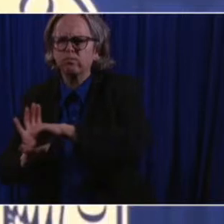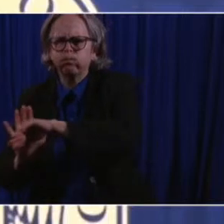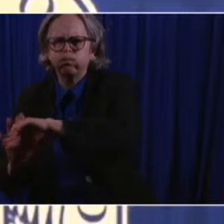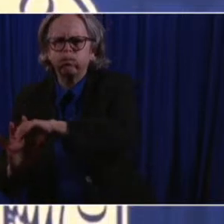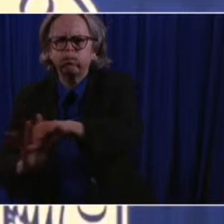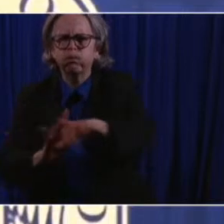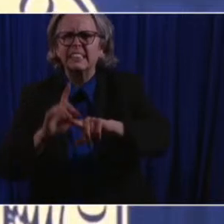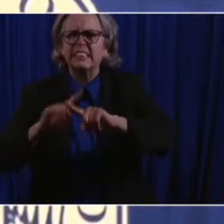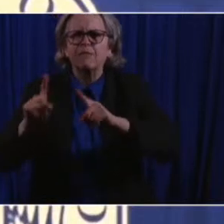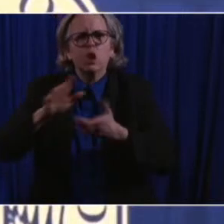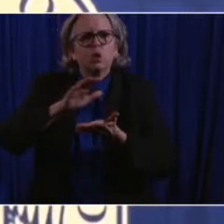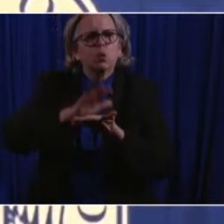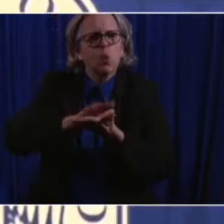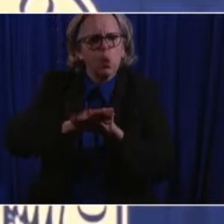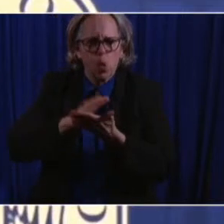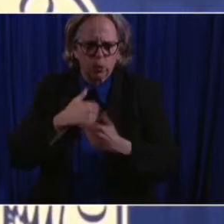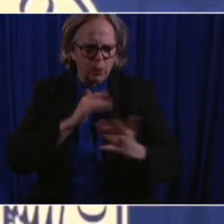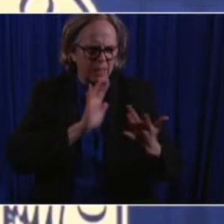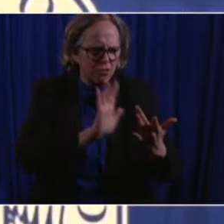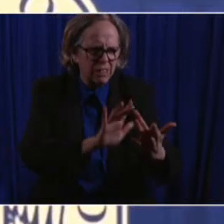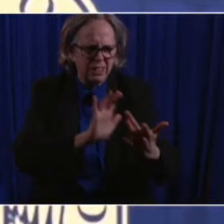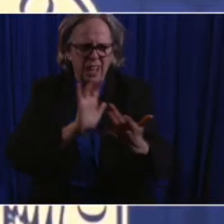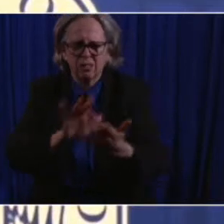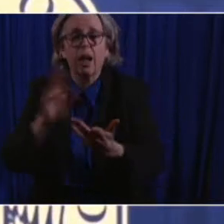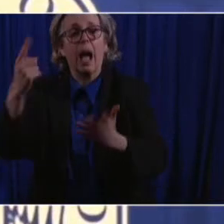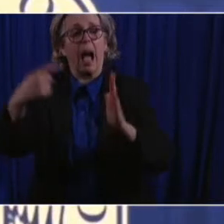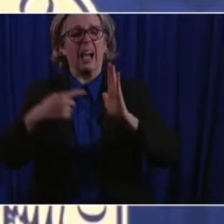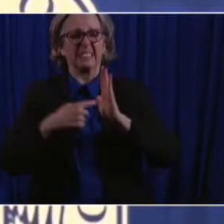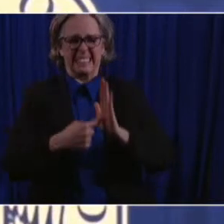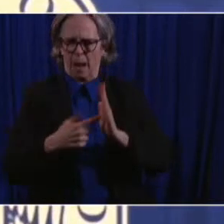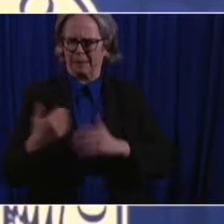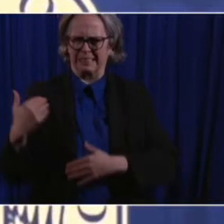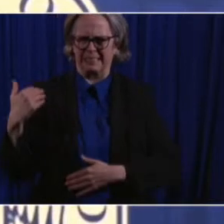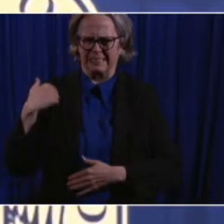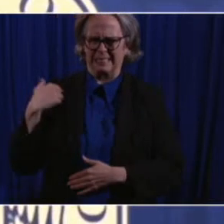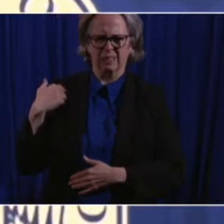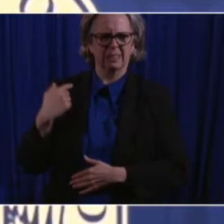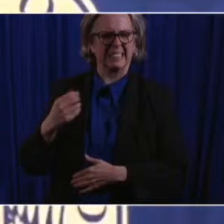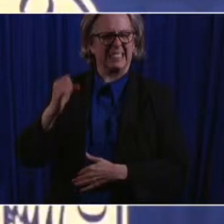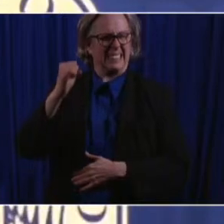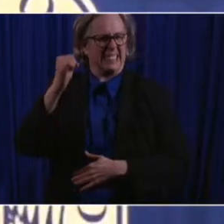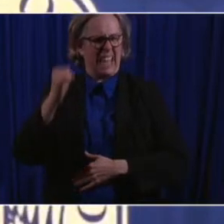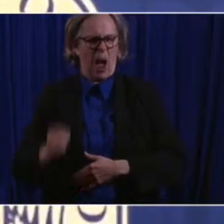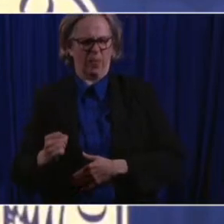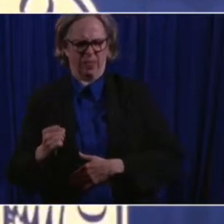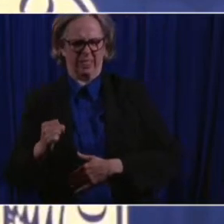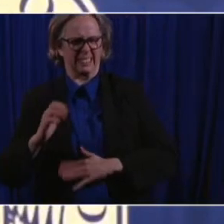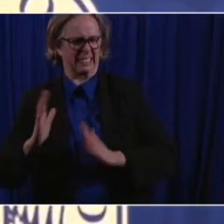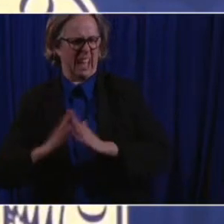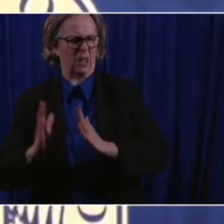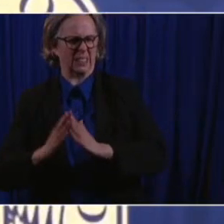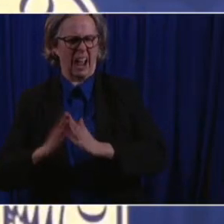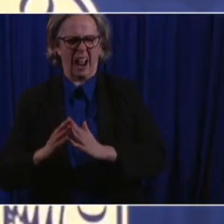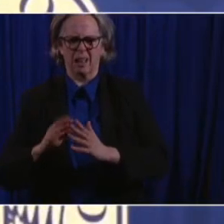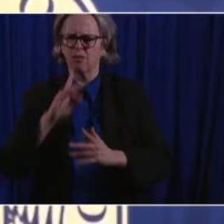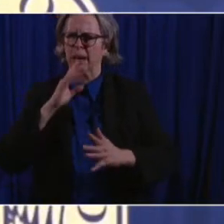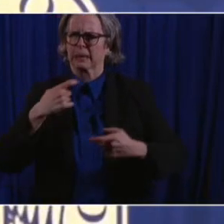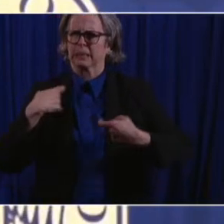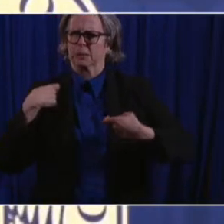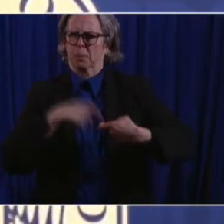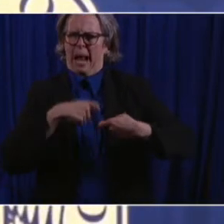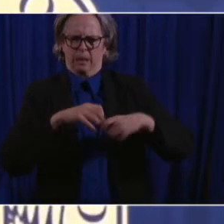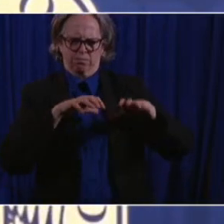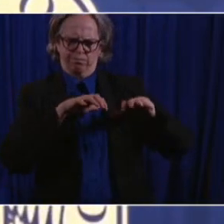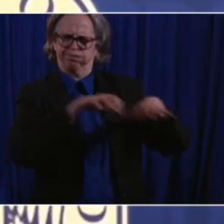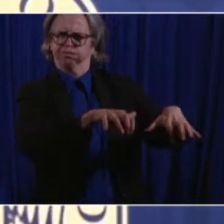south side of town. It's predominantly Hispanic. It's in the evening. It's convenient. We have a African-American